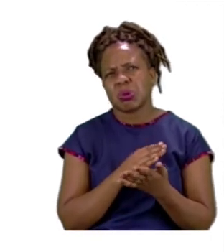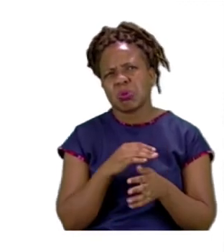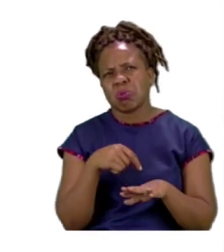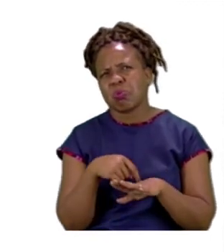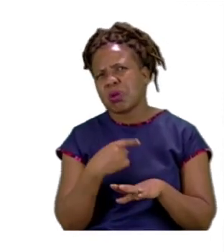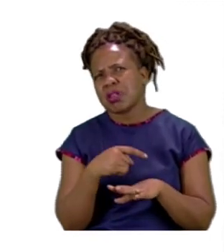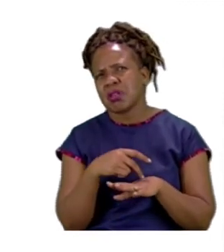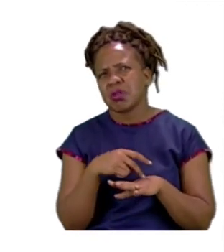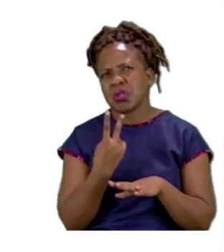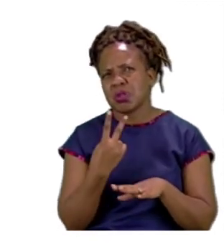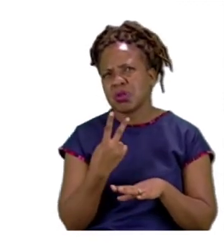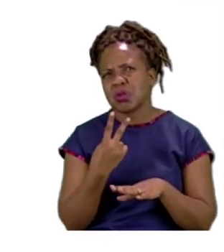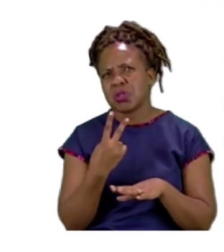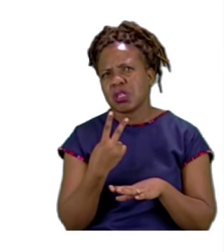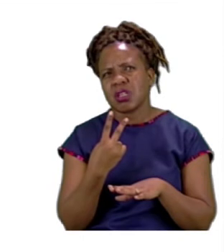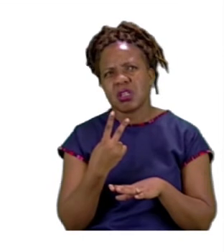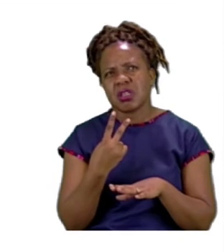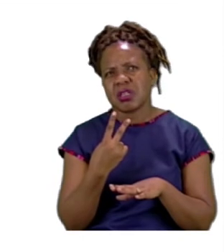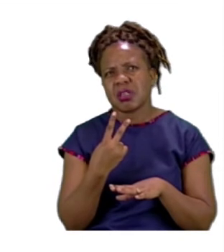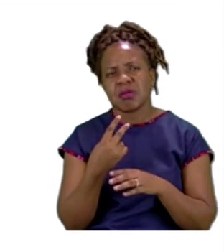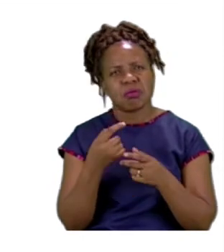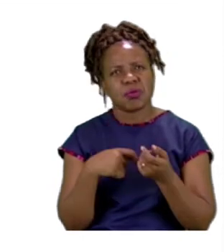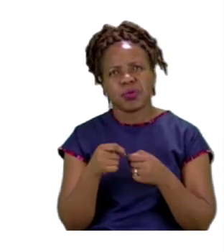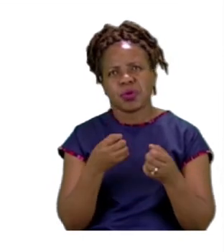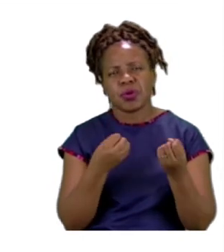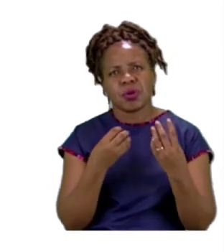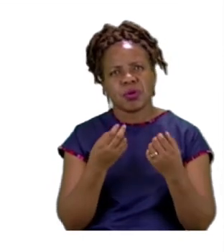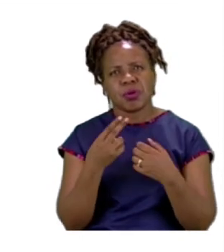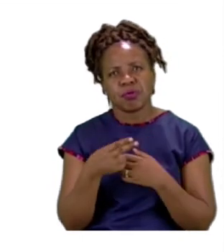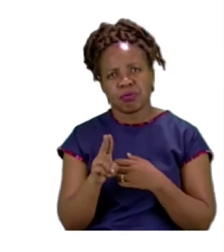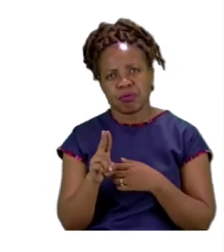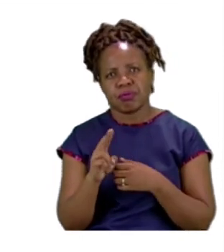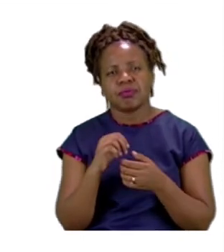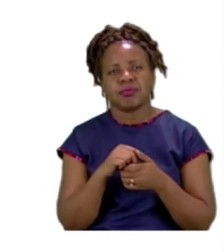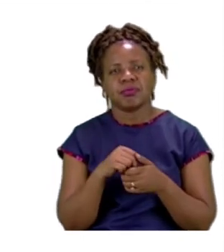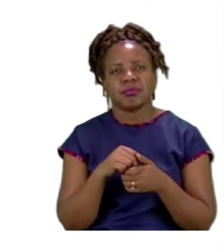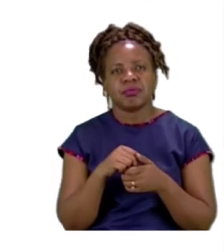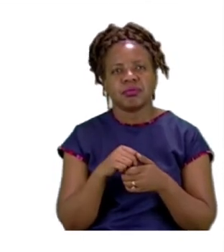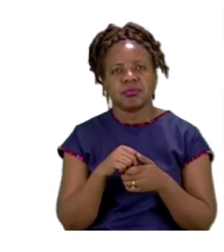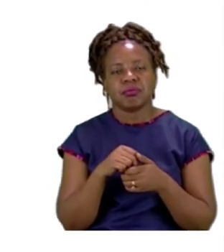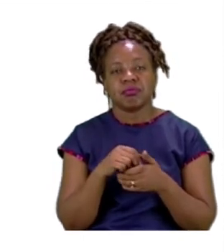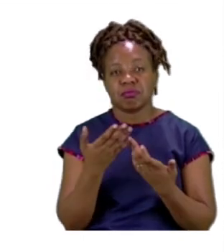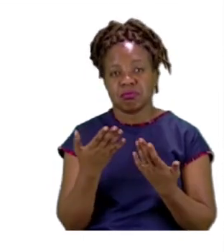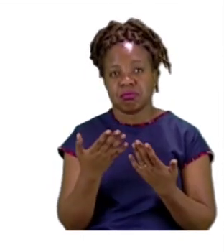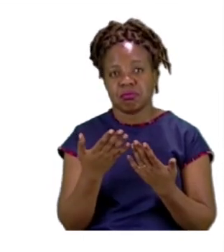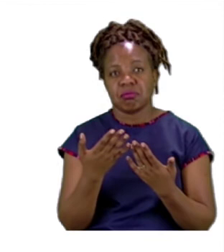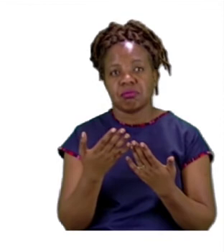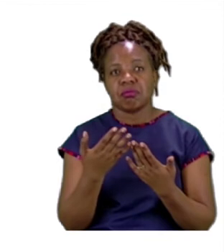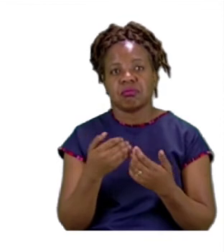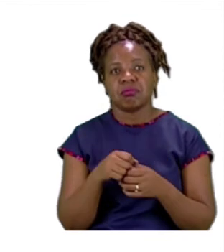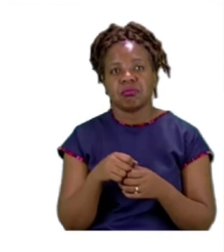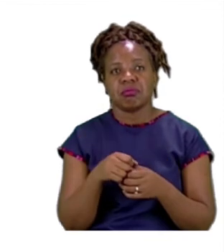for Monday and Tuesday. So our answer, boys and girls, would be that